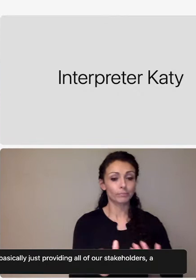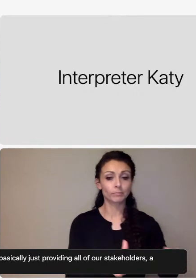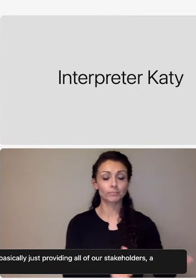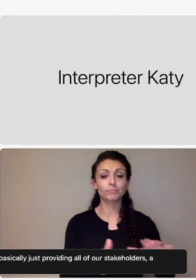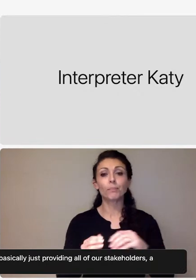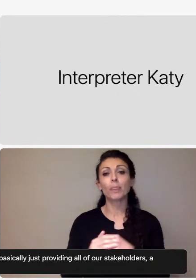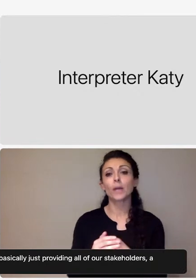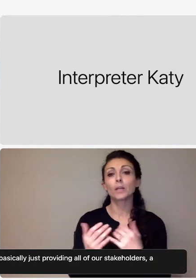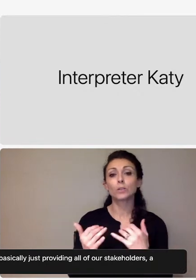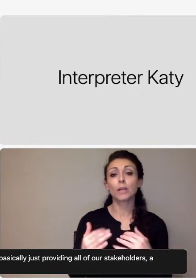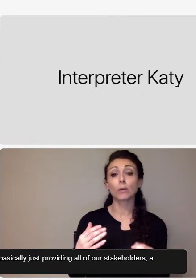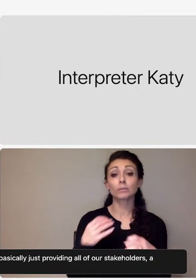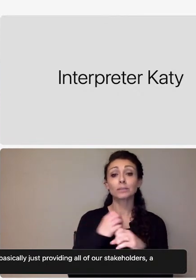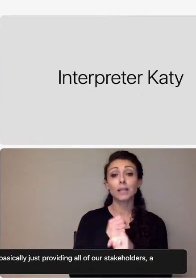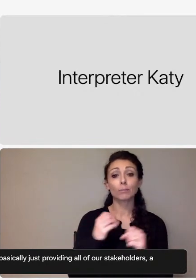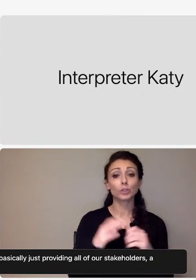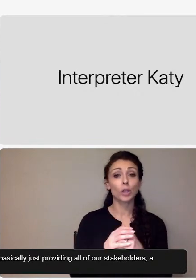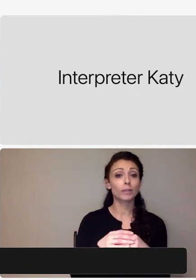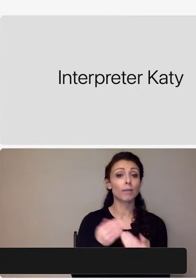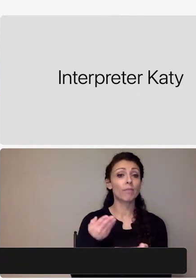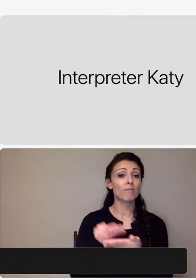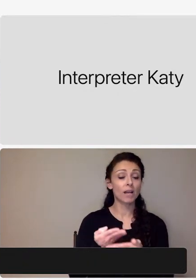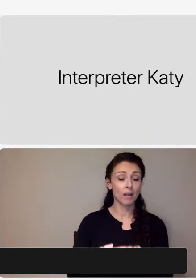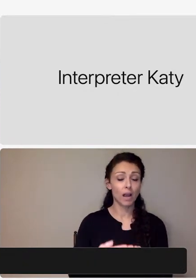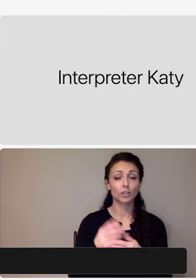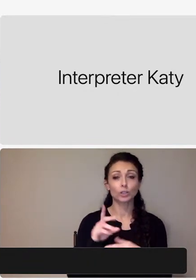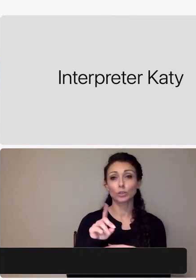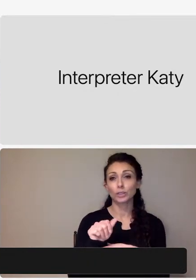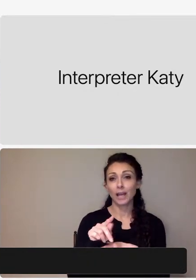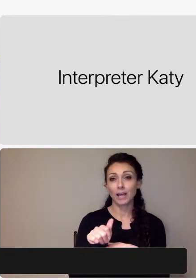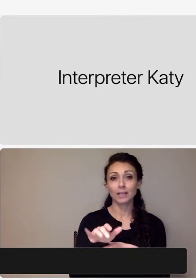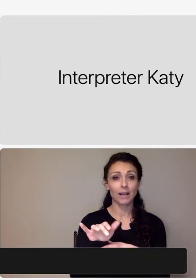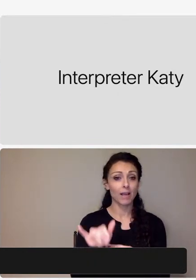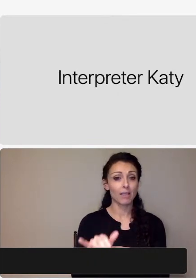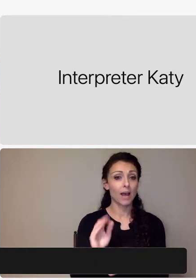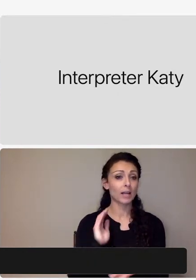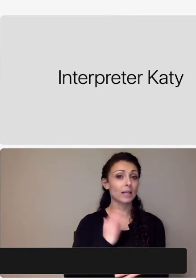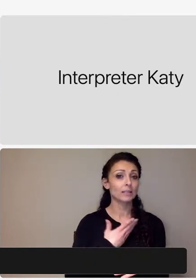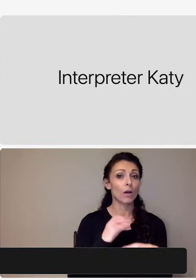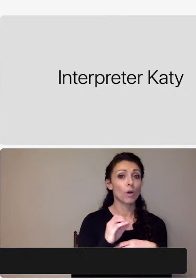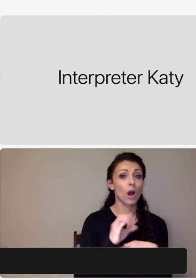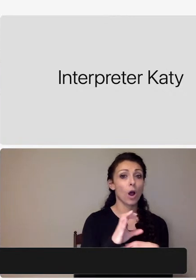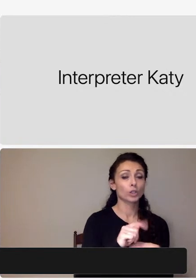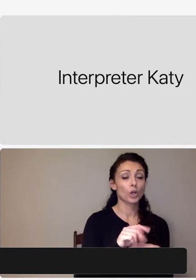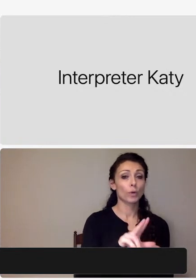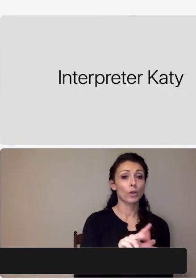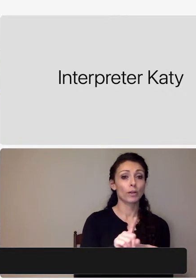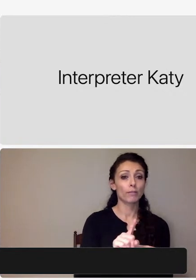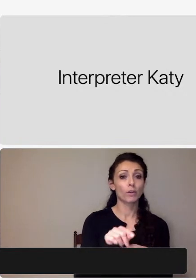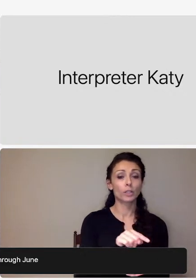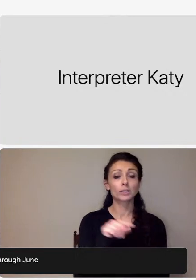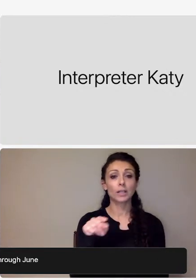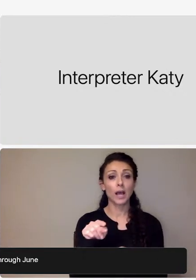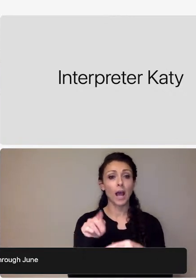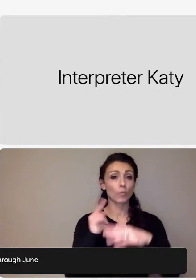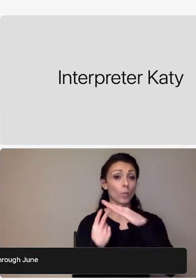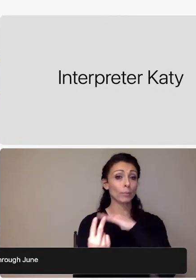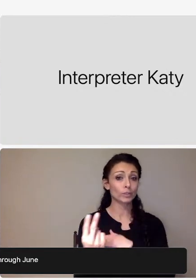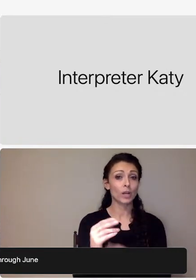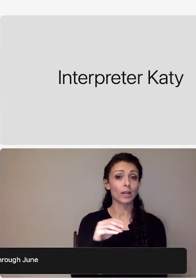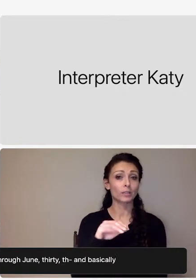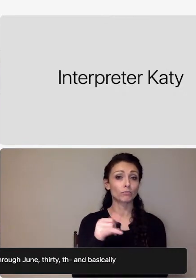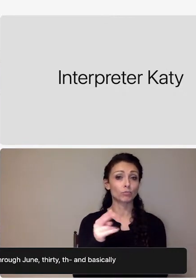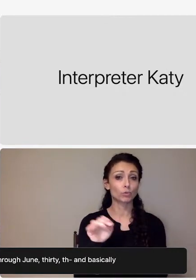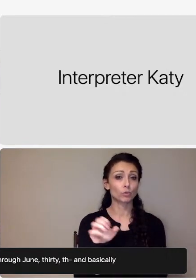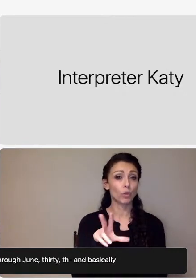data as this point in time it's our actuals through october 31st our projections through june 30th and basically we